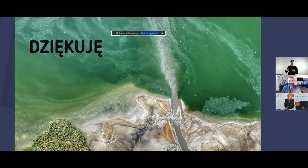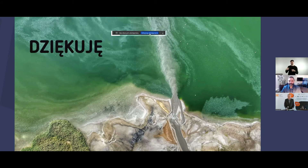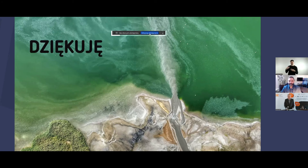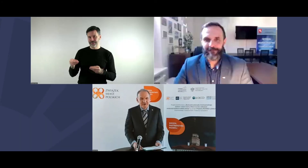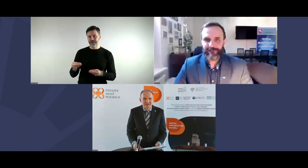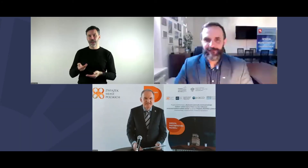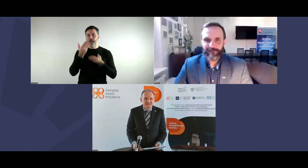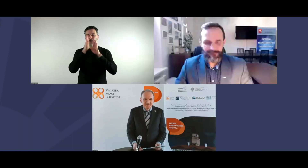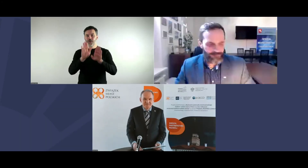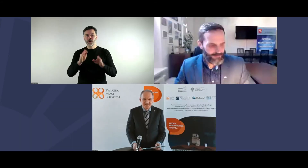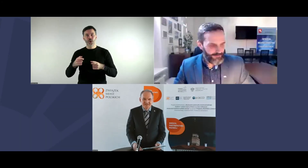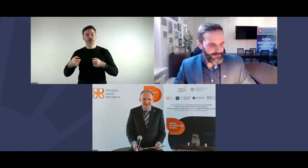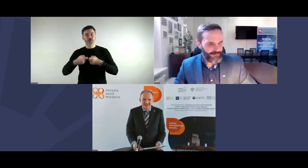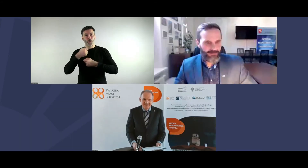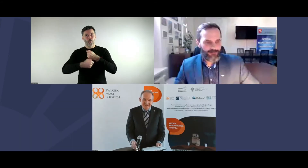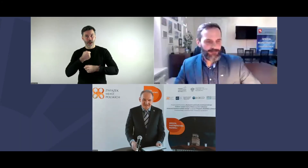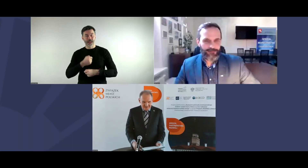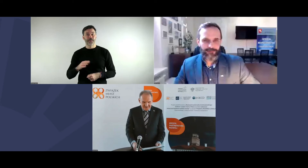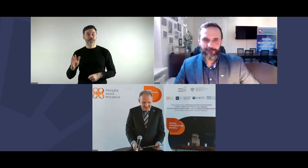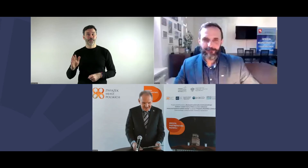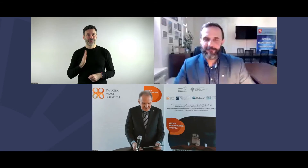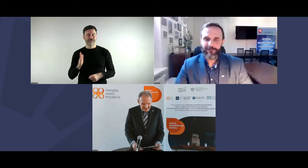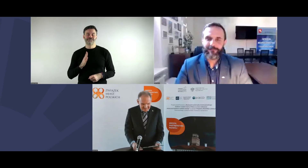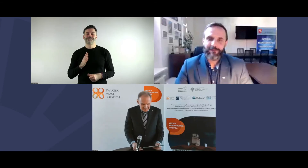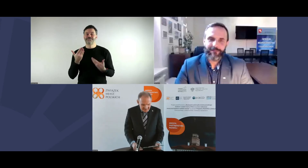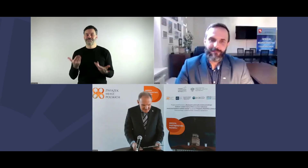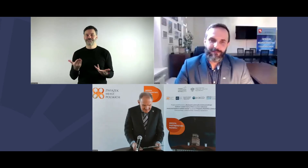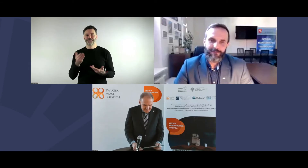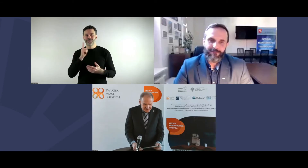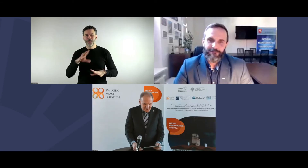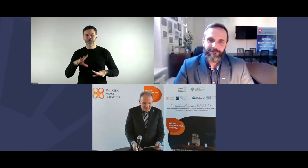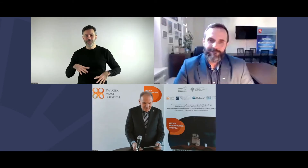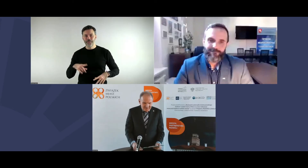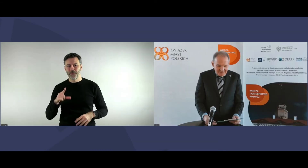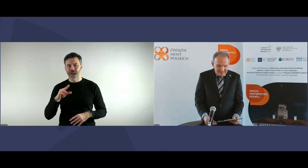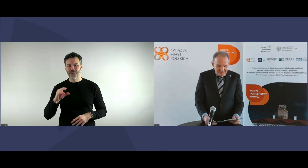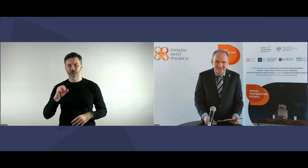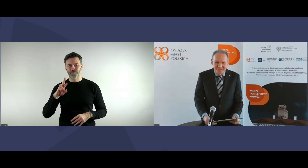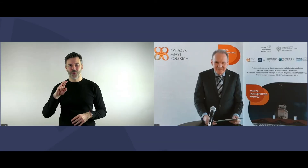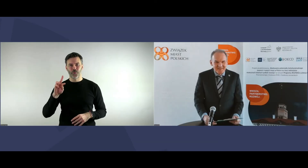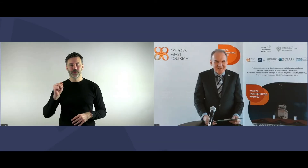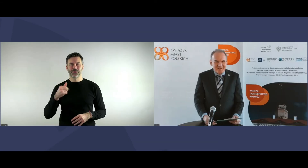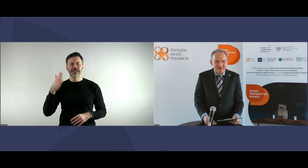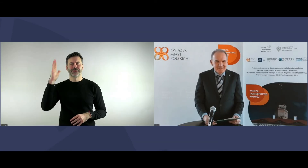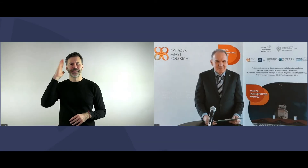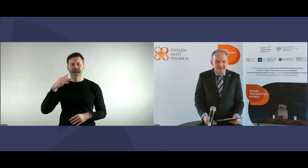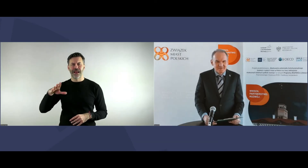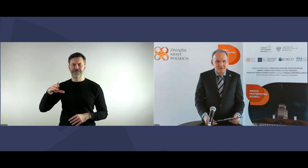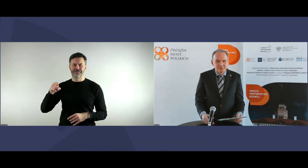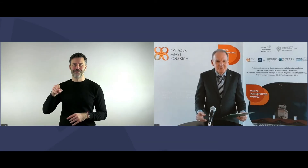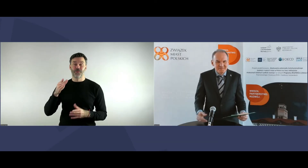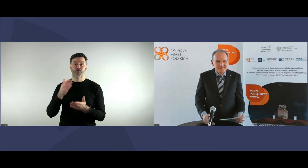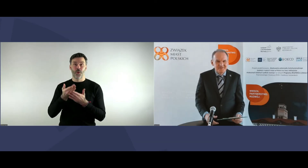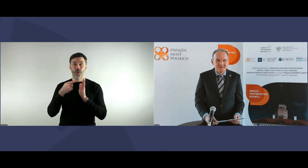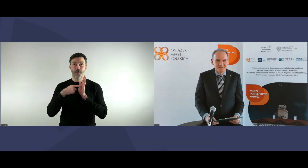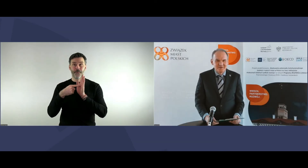attention. Thank you very much, because I think that when we show this collaboration for security, I think, since I know Mr. Paweł